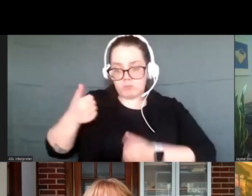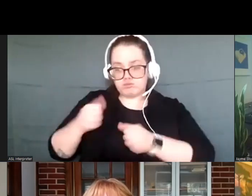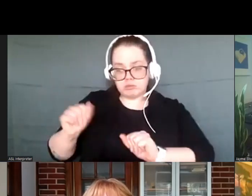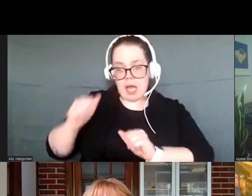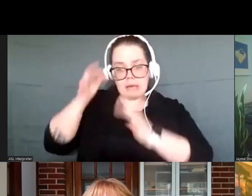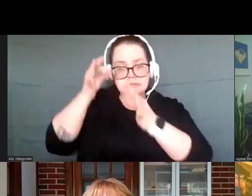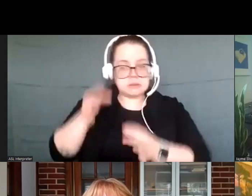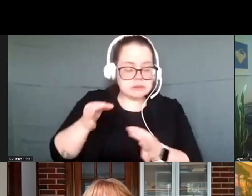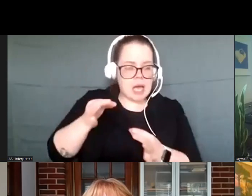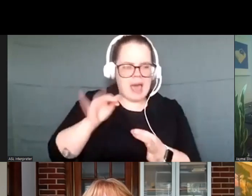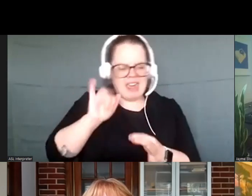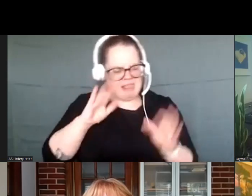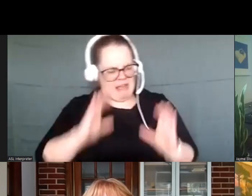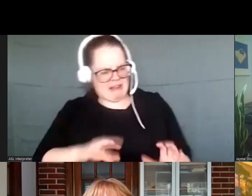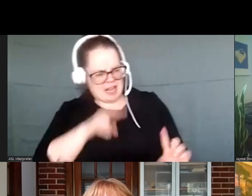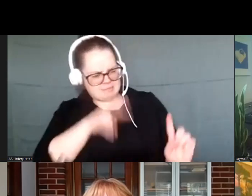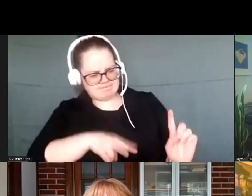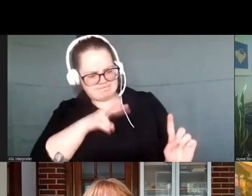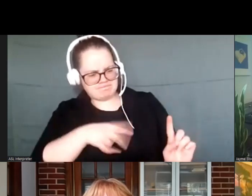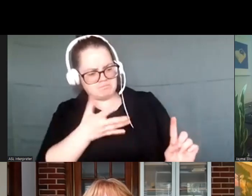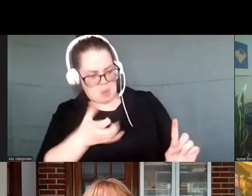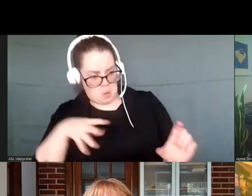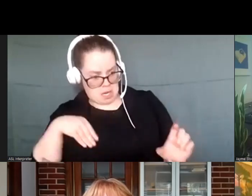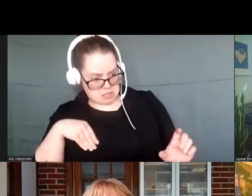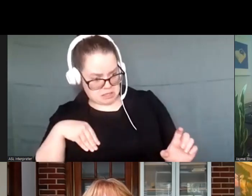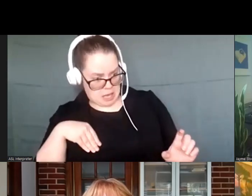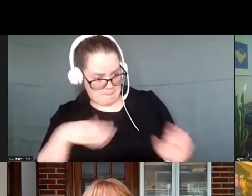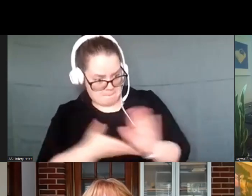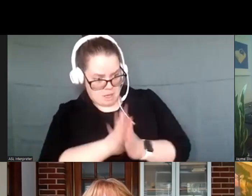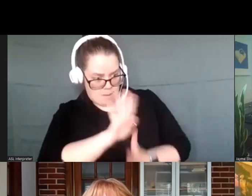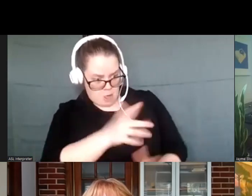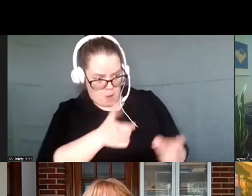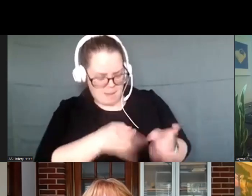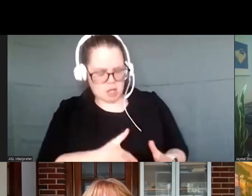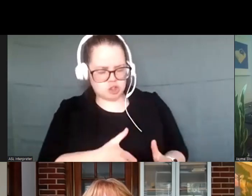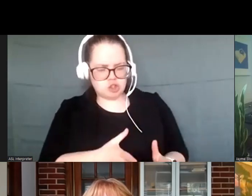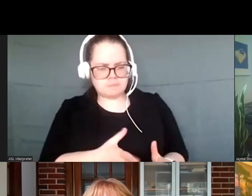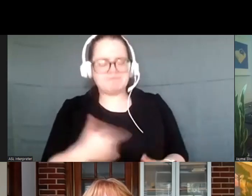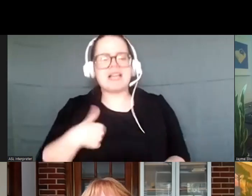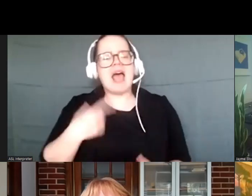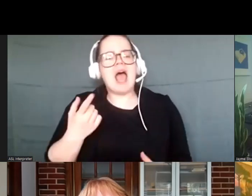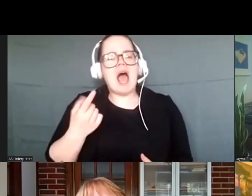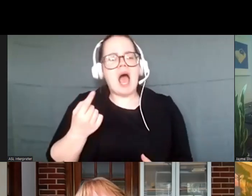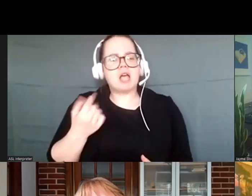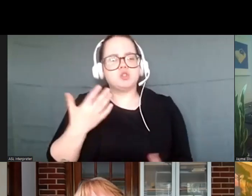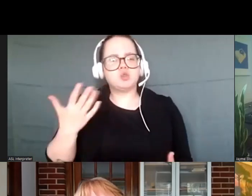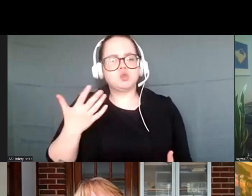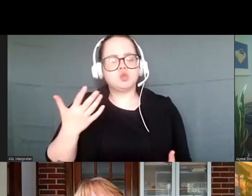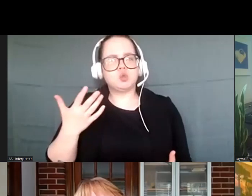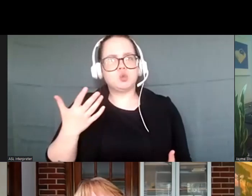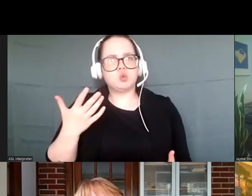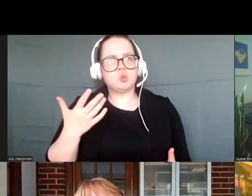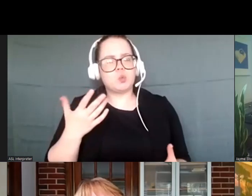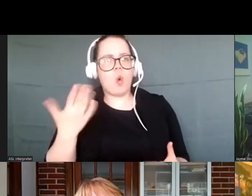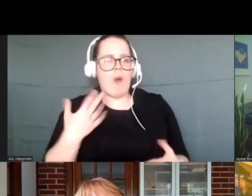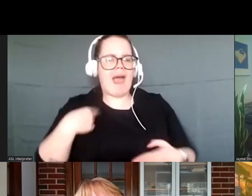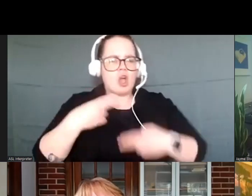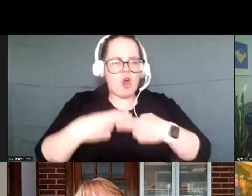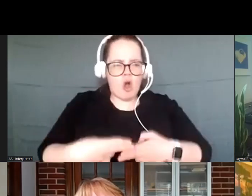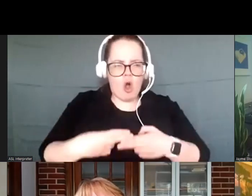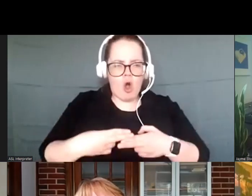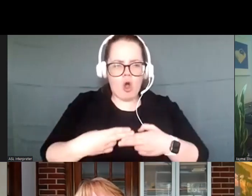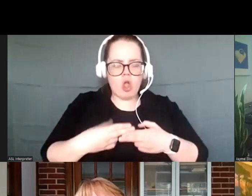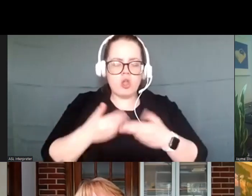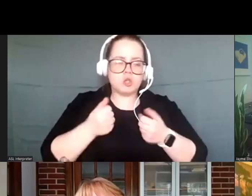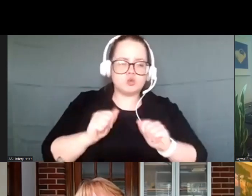on for management, I do what's called trying to determine if that client has price. What is